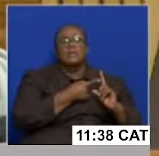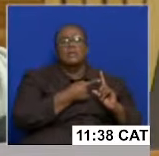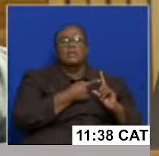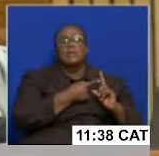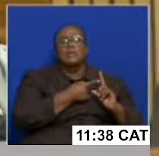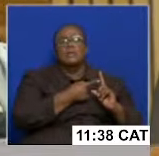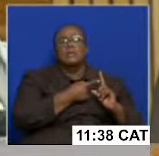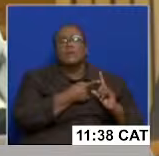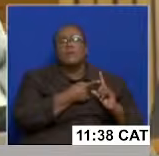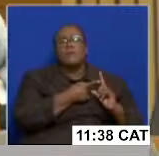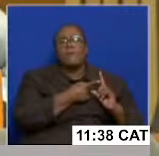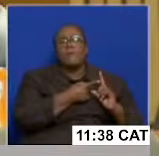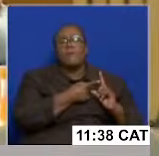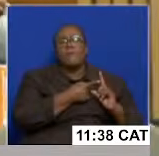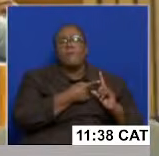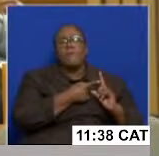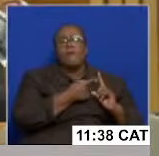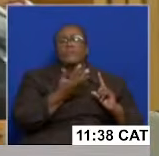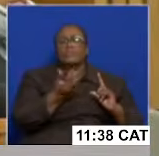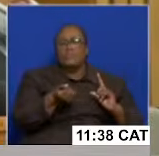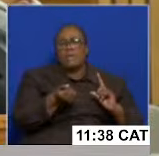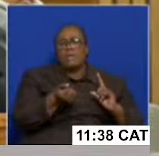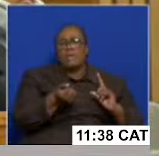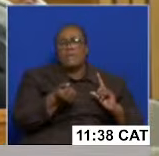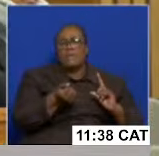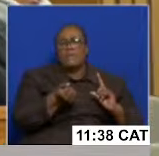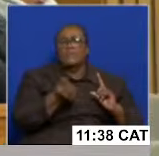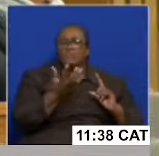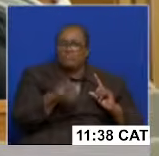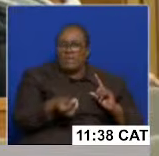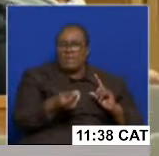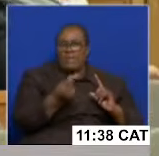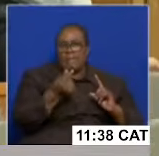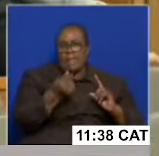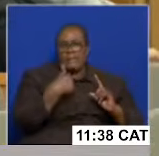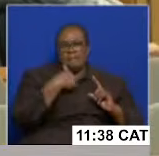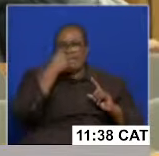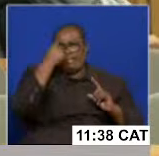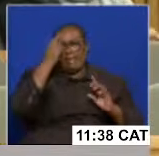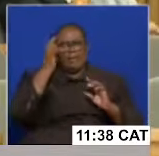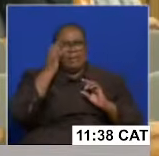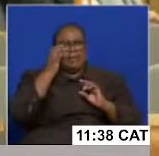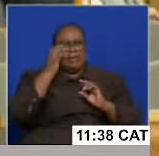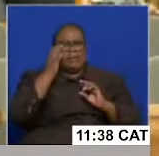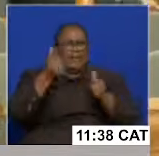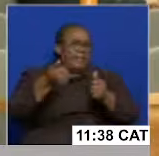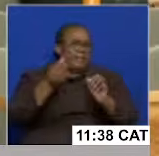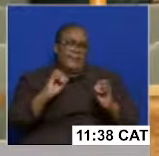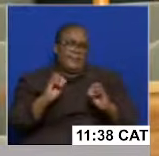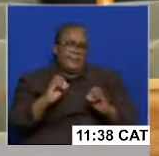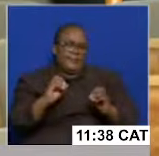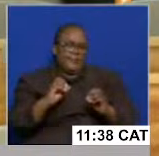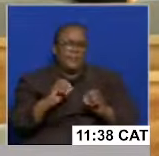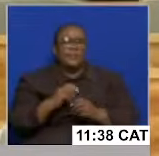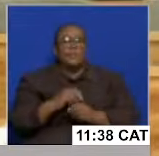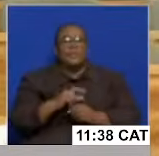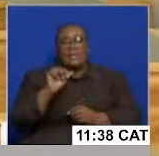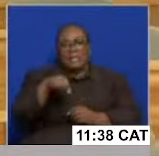to have money. So I didn't think straight that, okay, there was a possibility that what